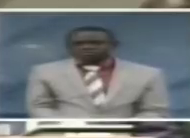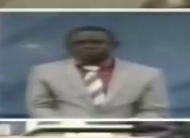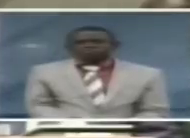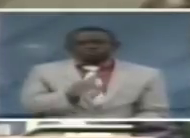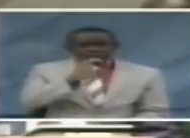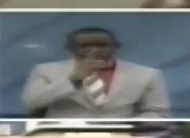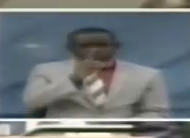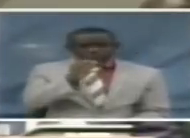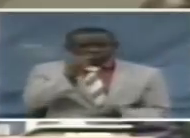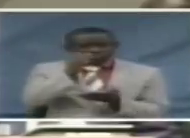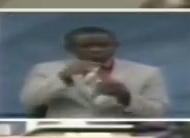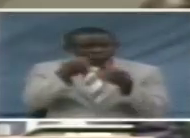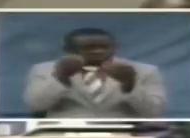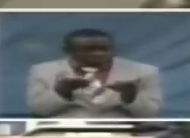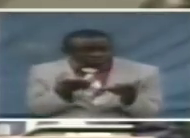simply put CDF,